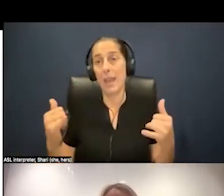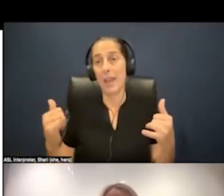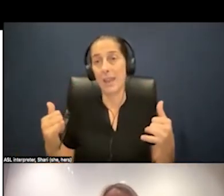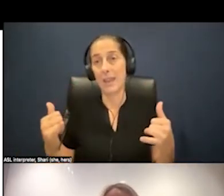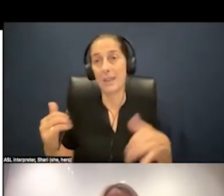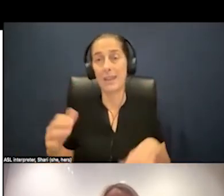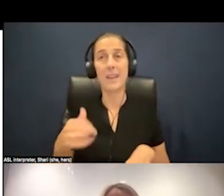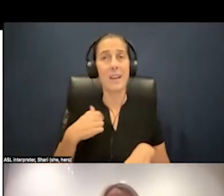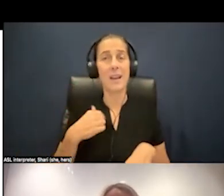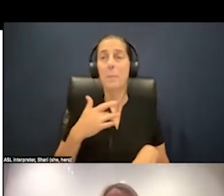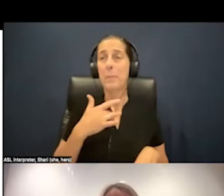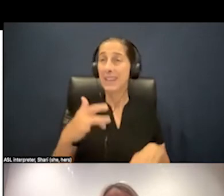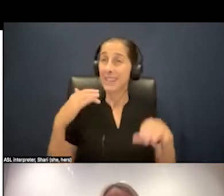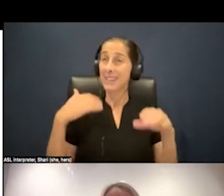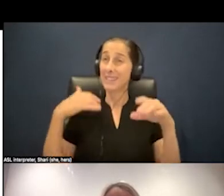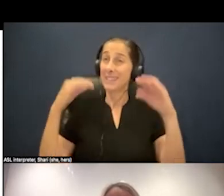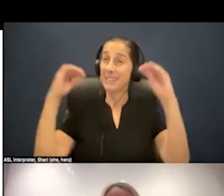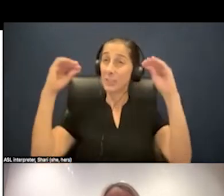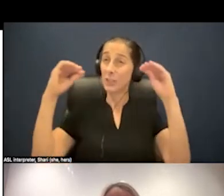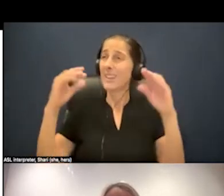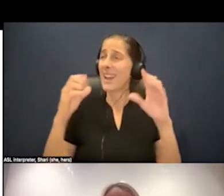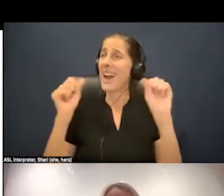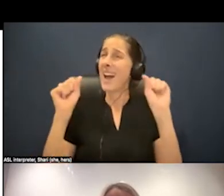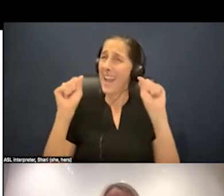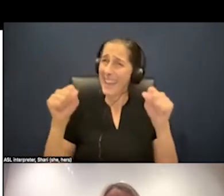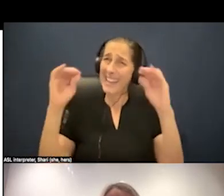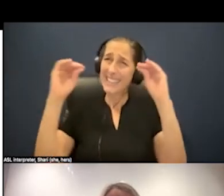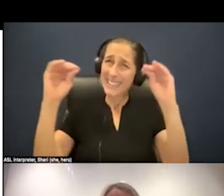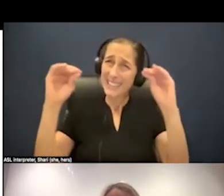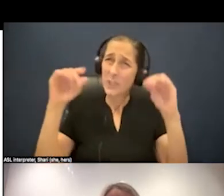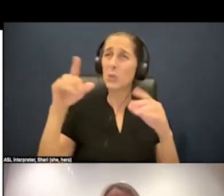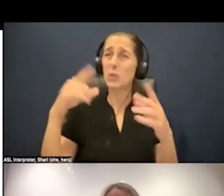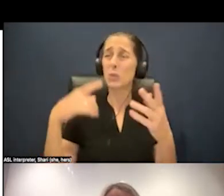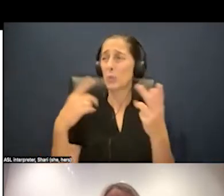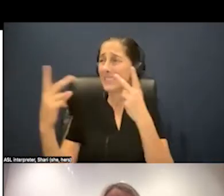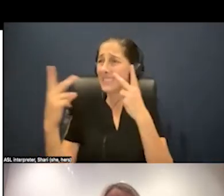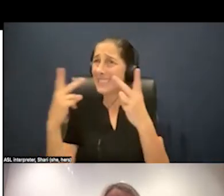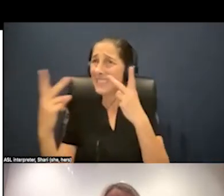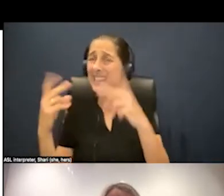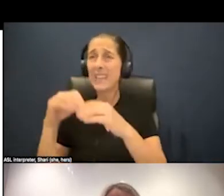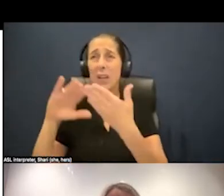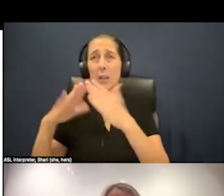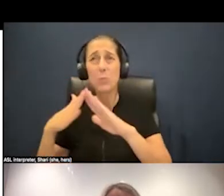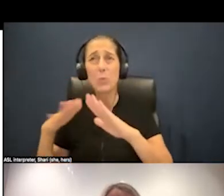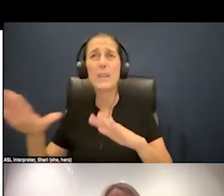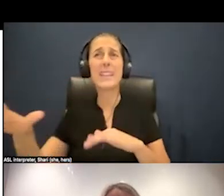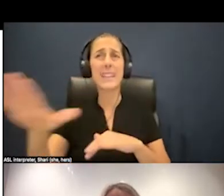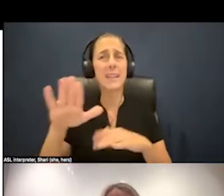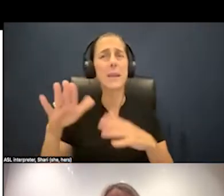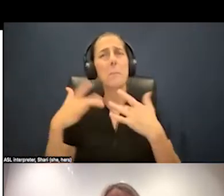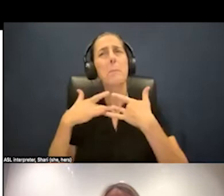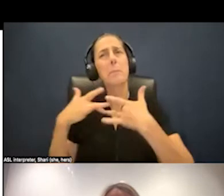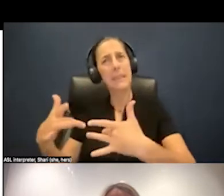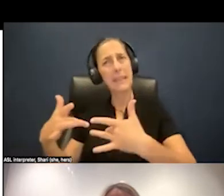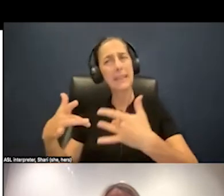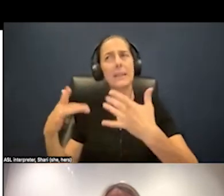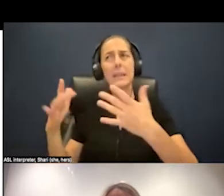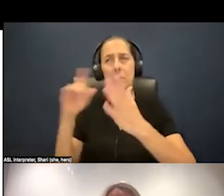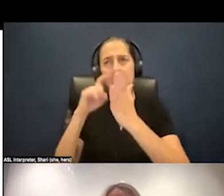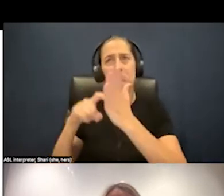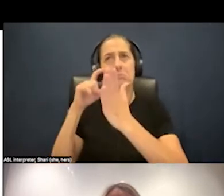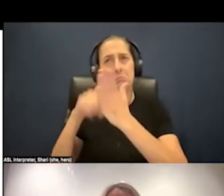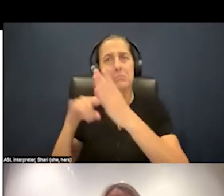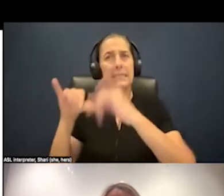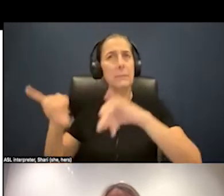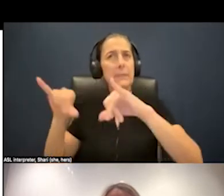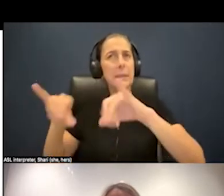all day what we see in communities or what some common needs are and things like that. But if you as a clinician are sitting in a